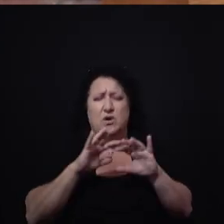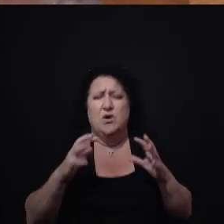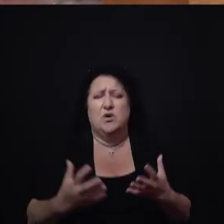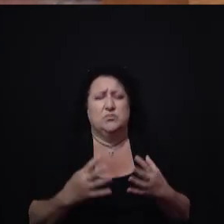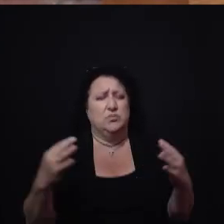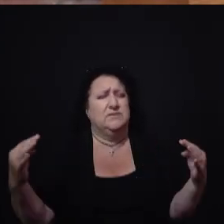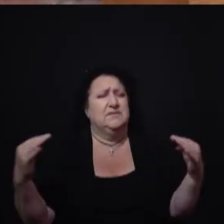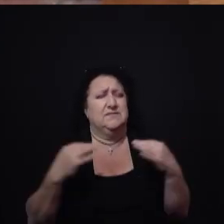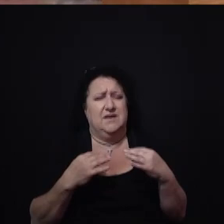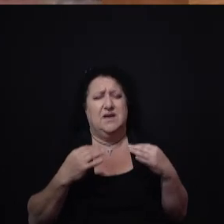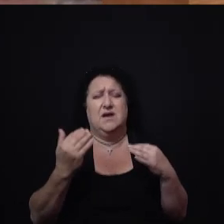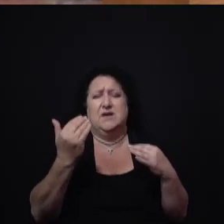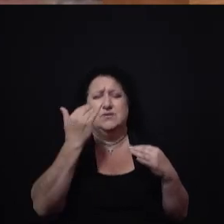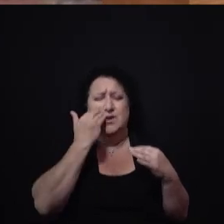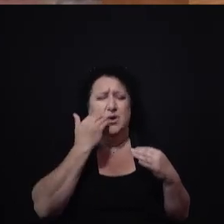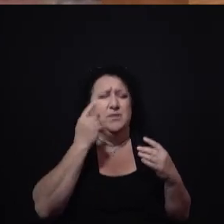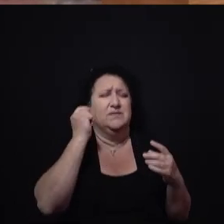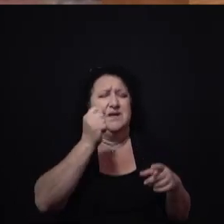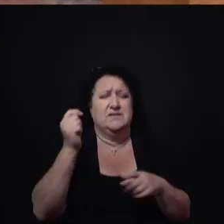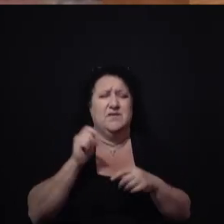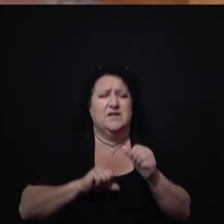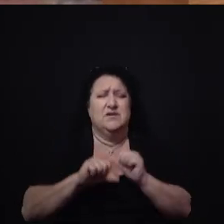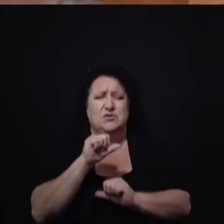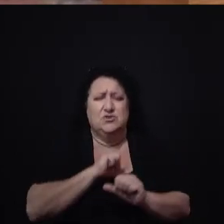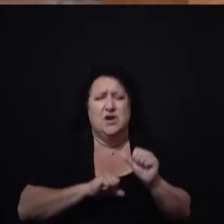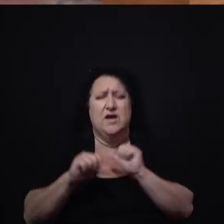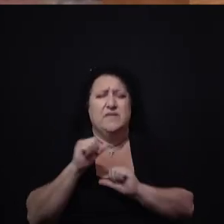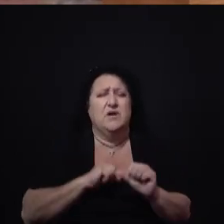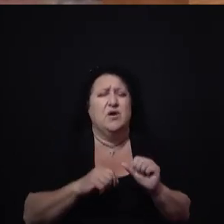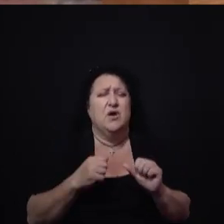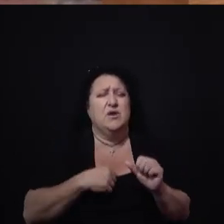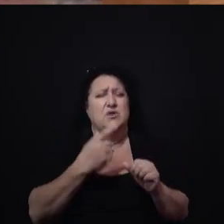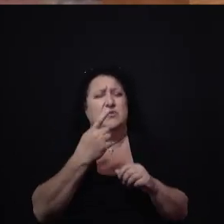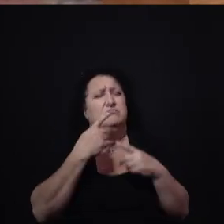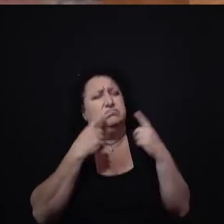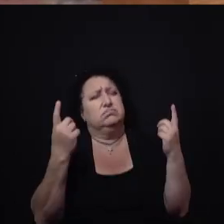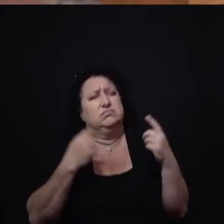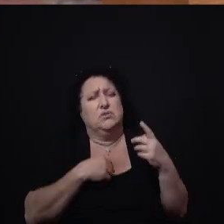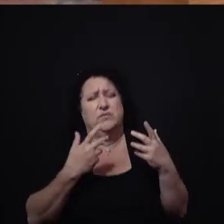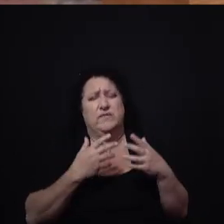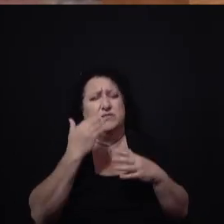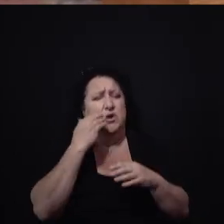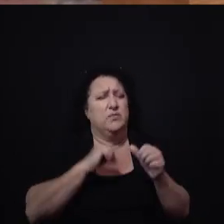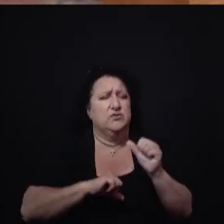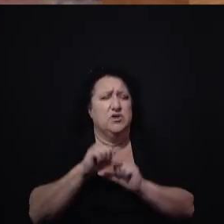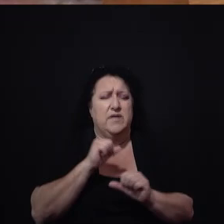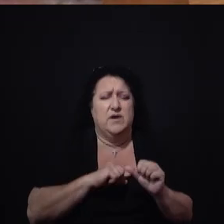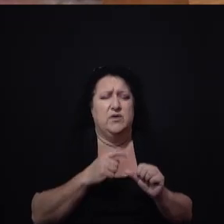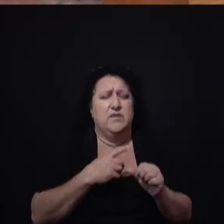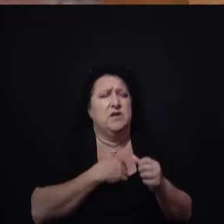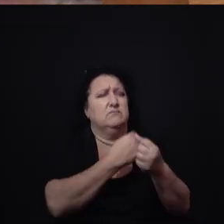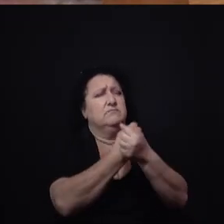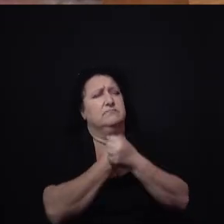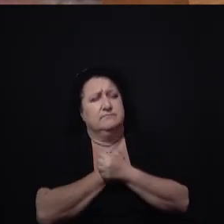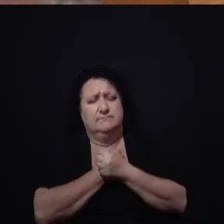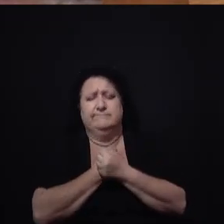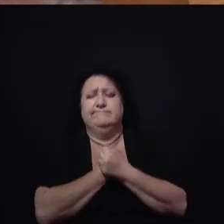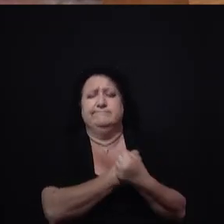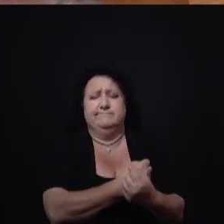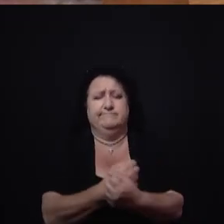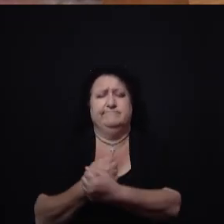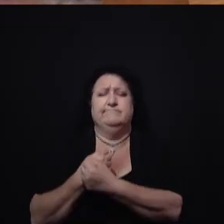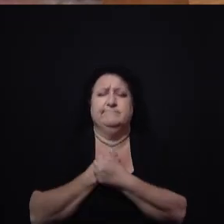how they will know you're my disciples. If you love one another as I have loved you. So Lord, let us walk in that